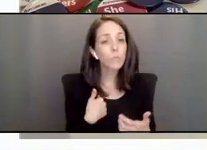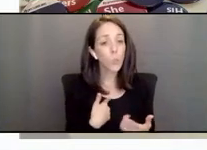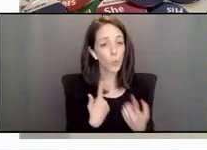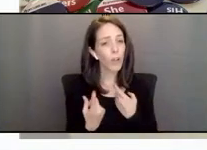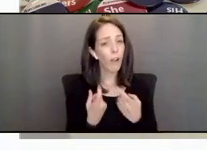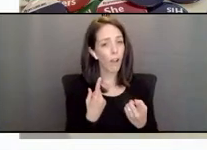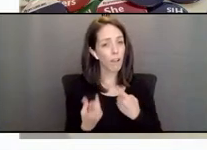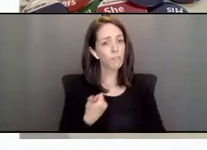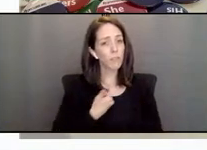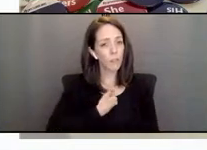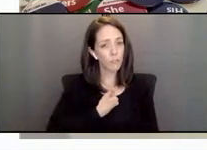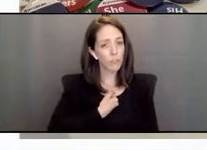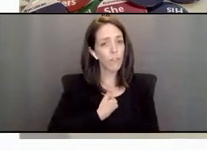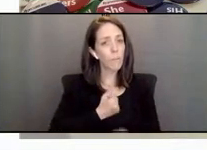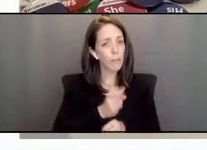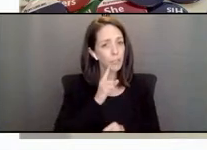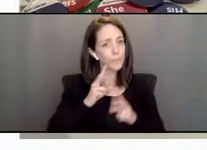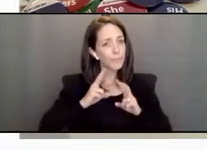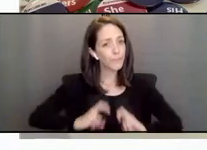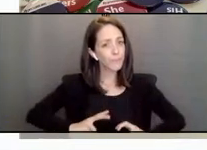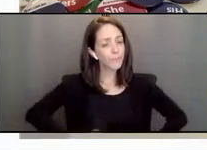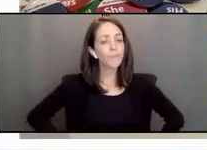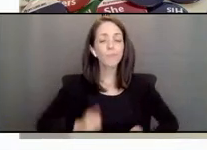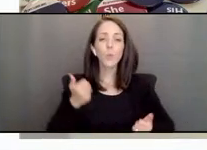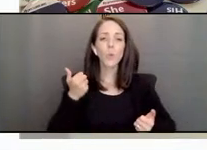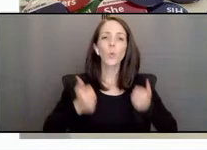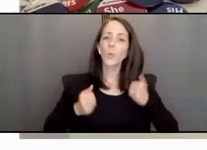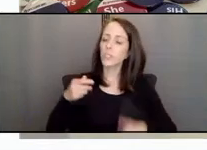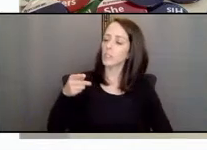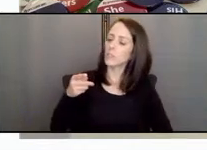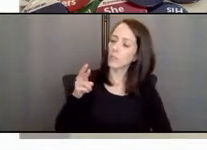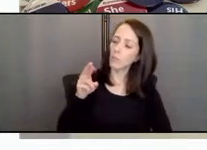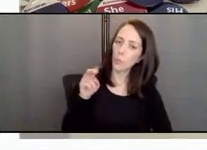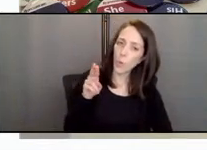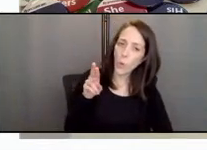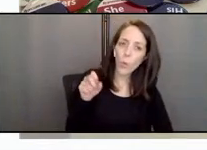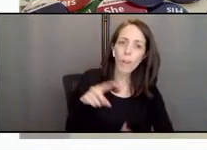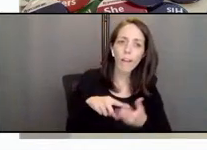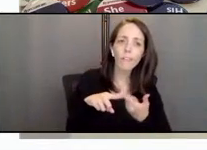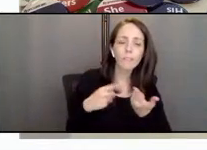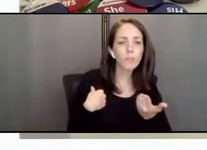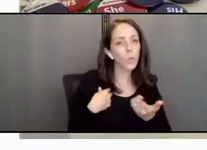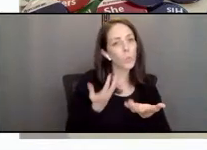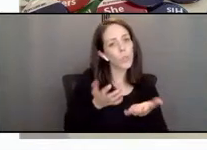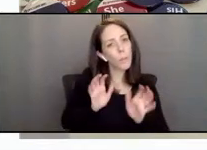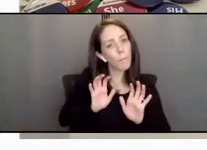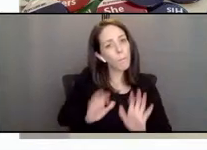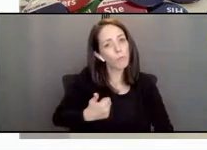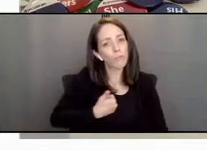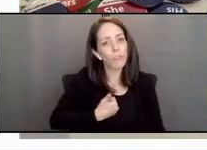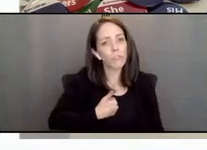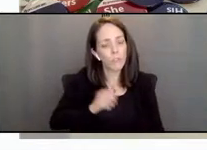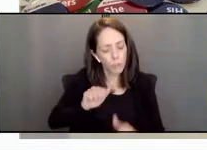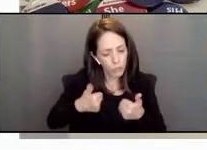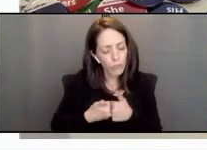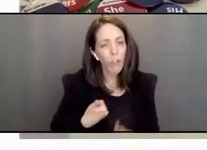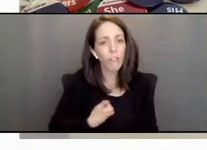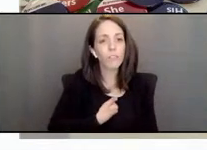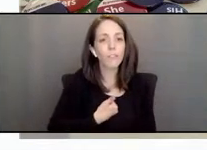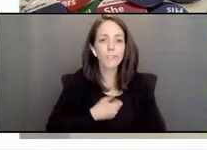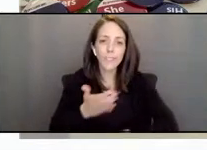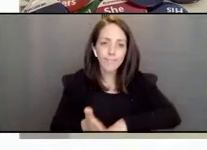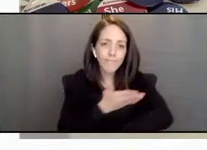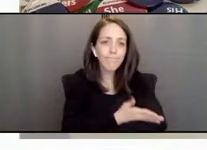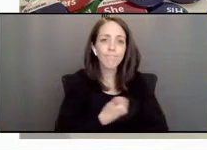What pronouns would our patients prefer? We push ourselves to challenge our own cultural biases, and we recognize that true